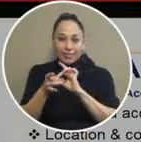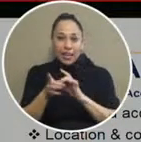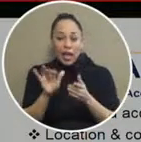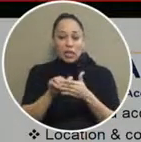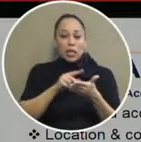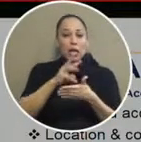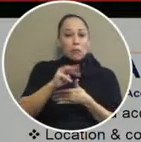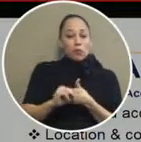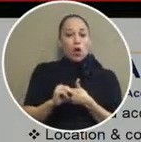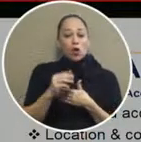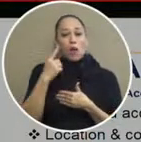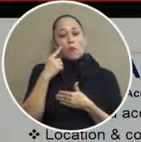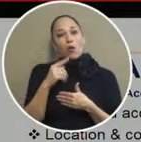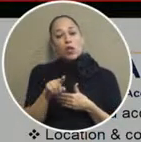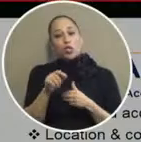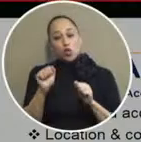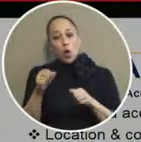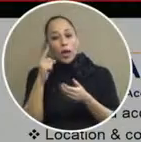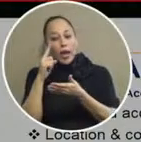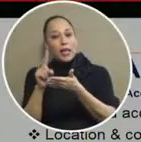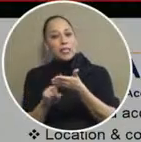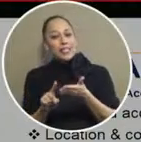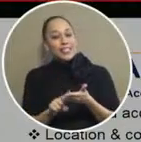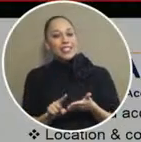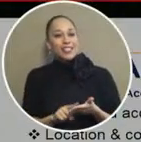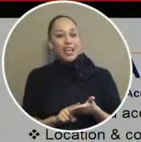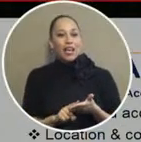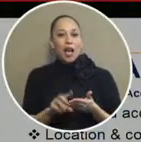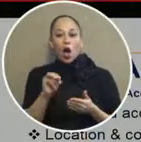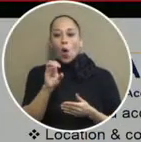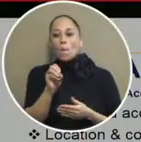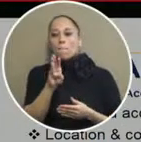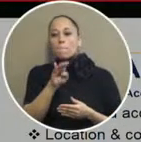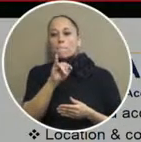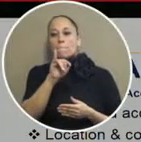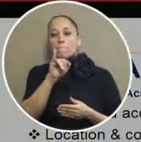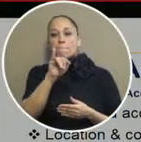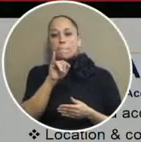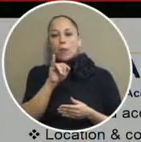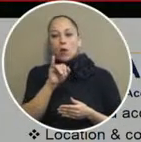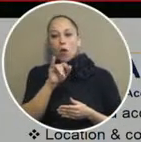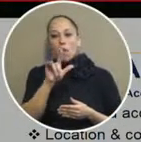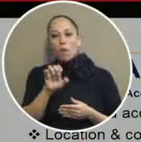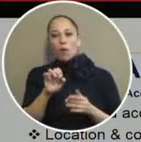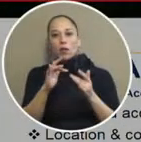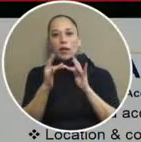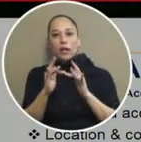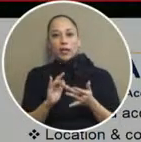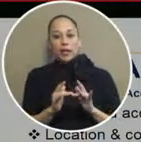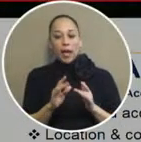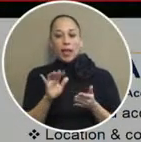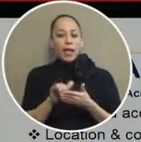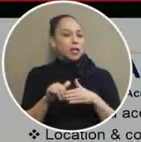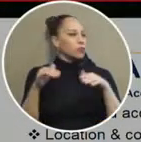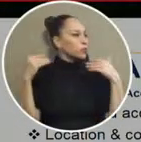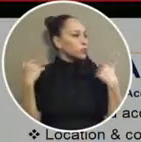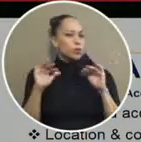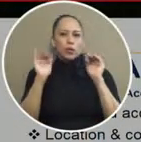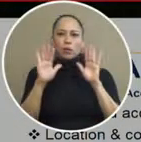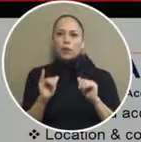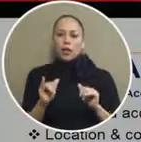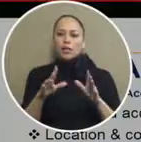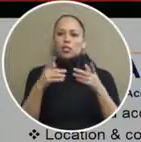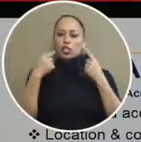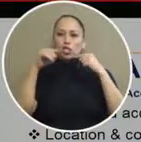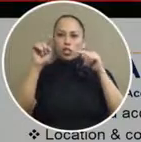program, the program where you can check out mobile internet is something that was a great success, has been a